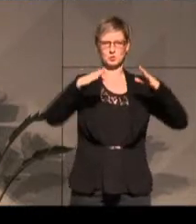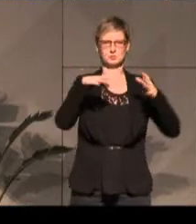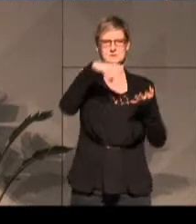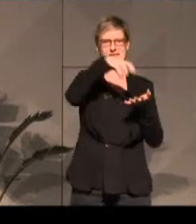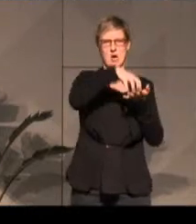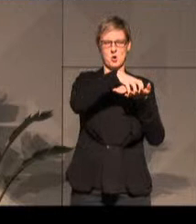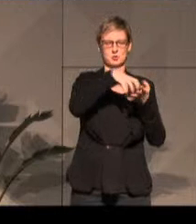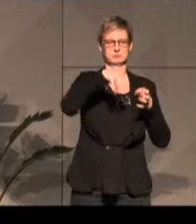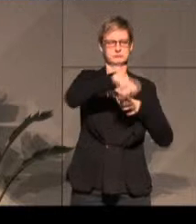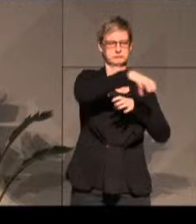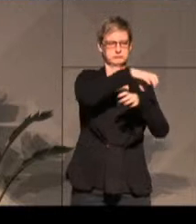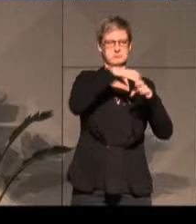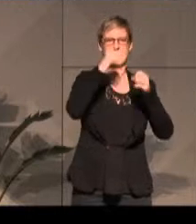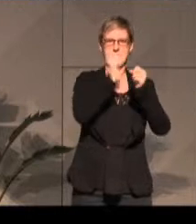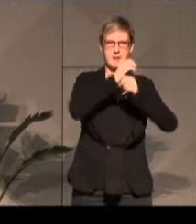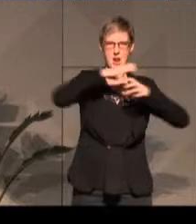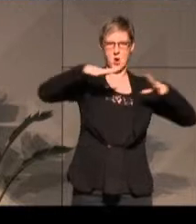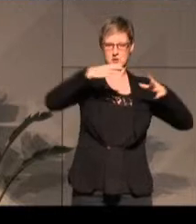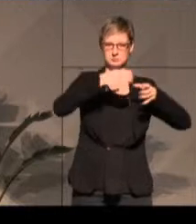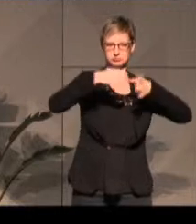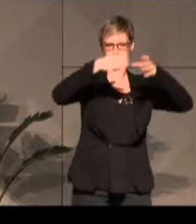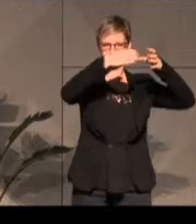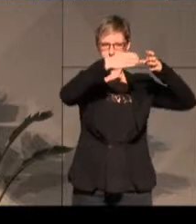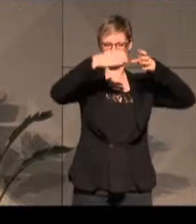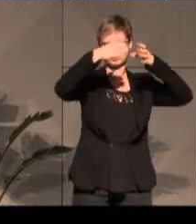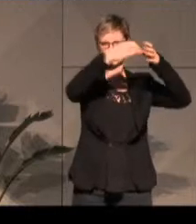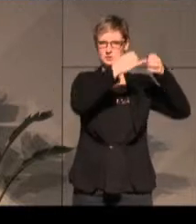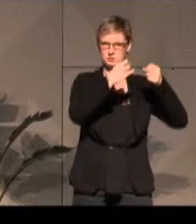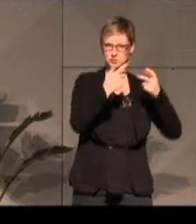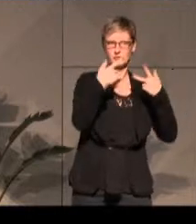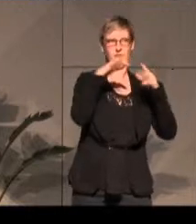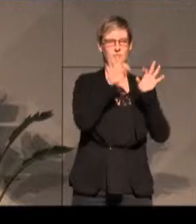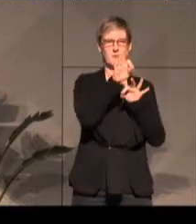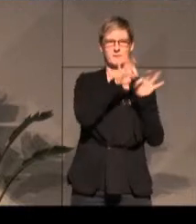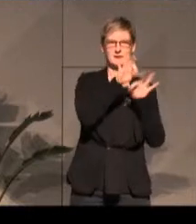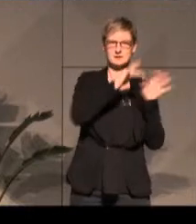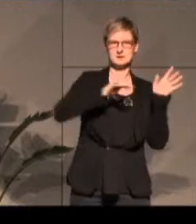on the left-hand side, where we had